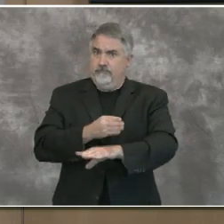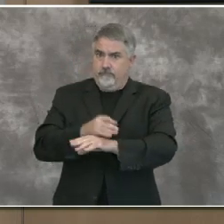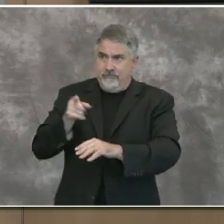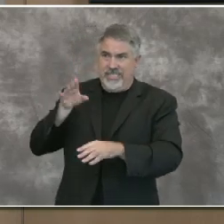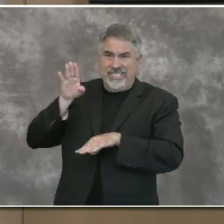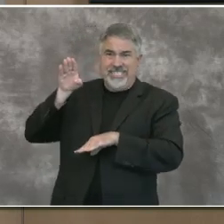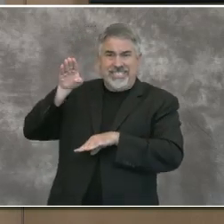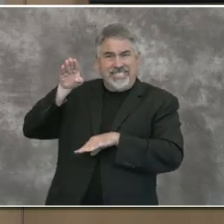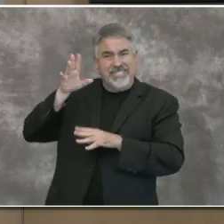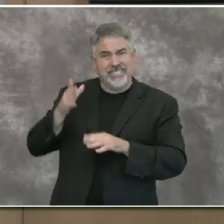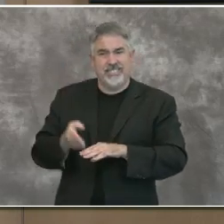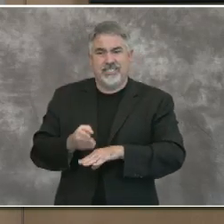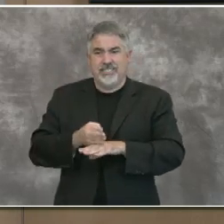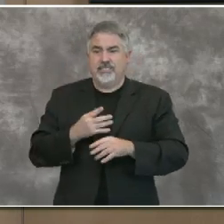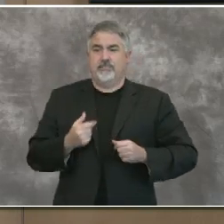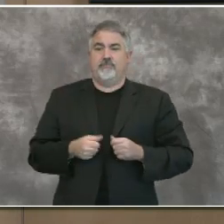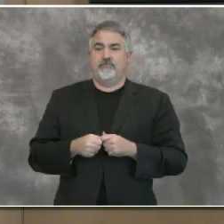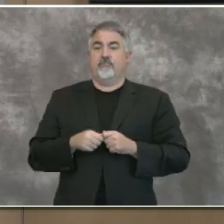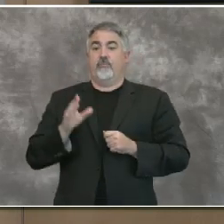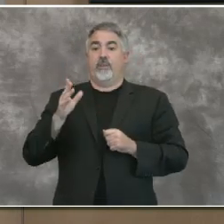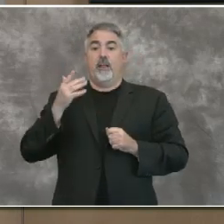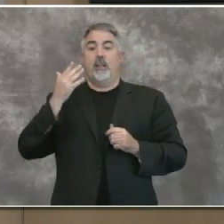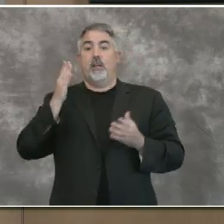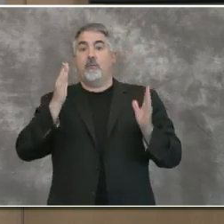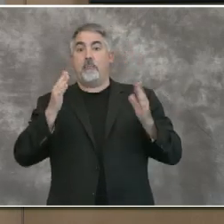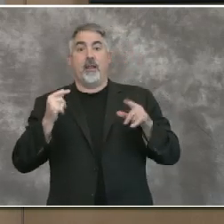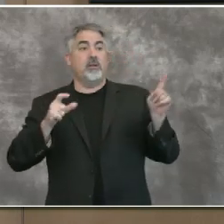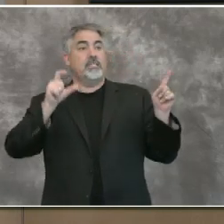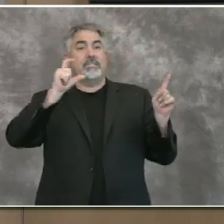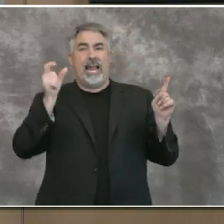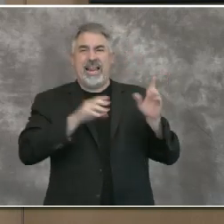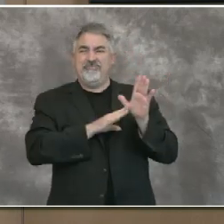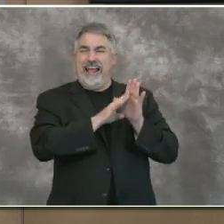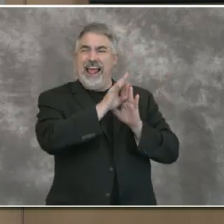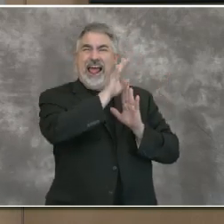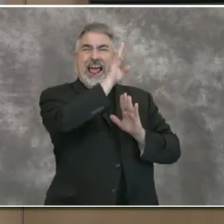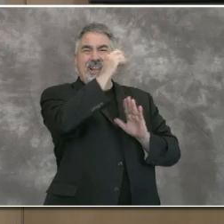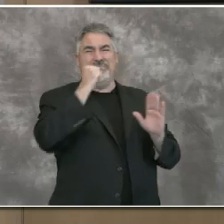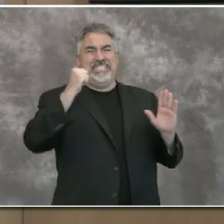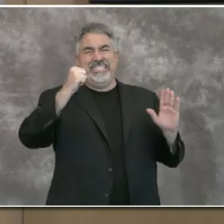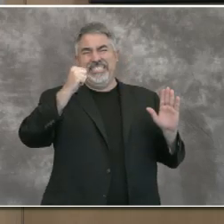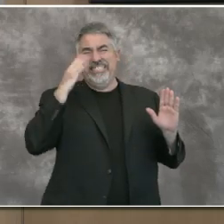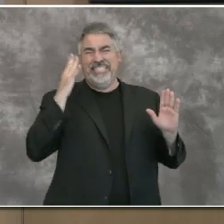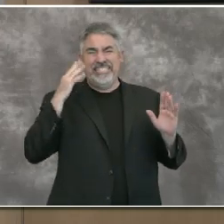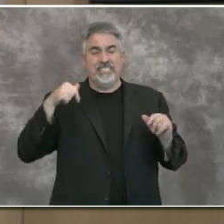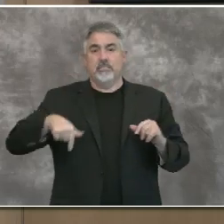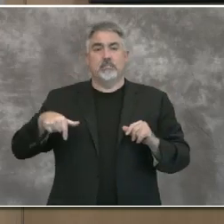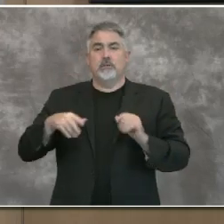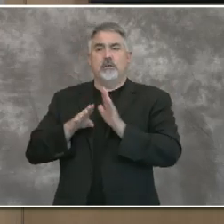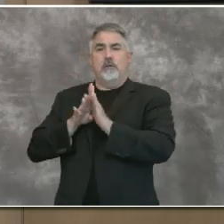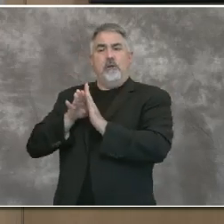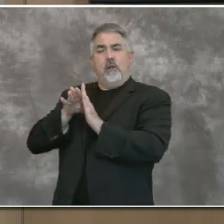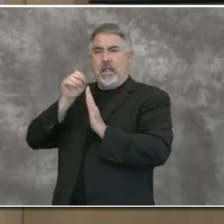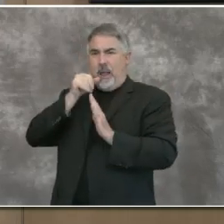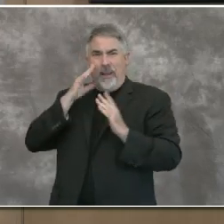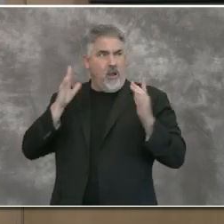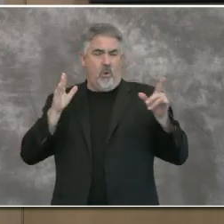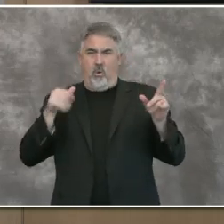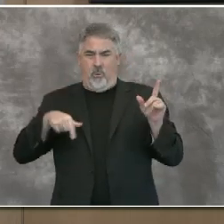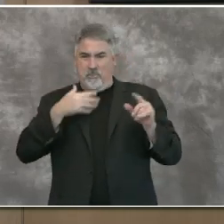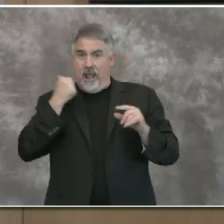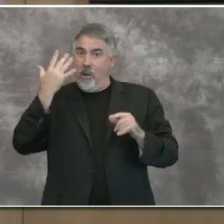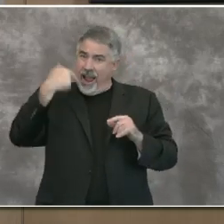relative to places like Italy, China, or New York, and those actions have bought us time. They bought us time to increase